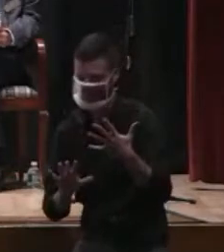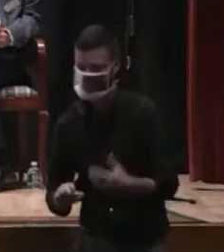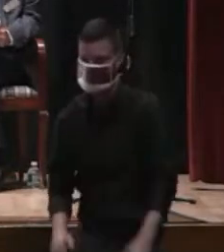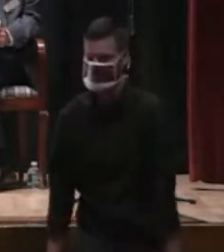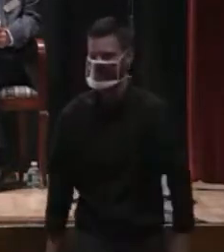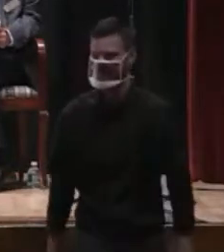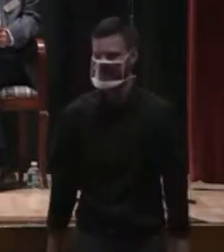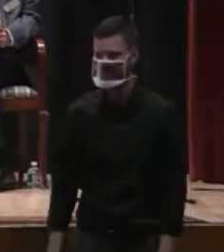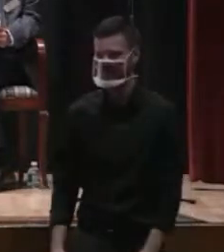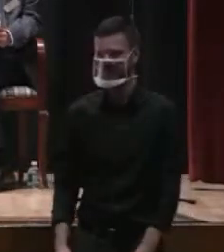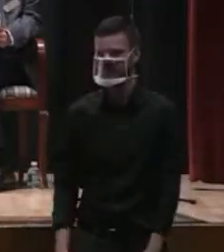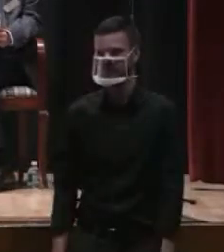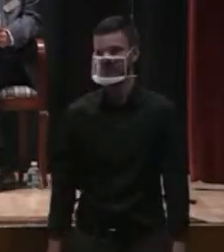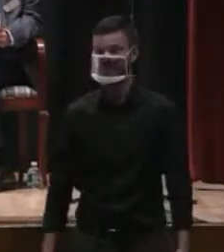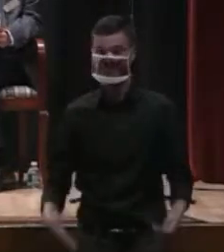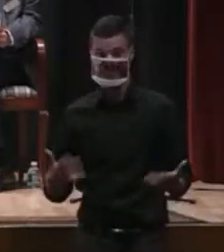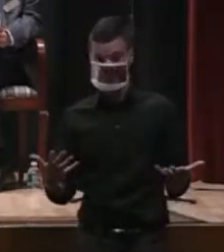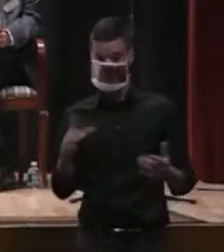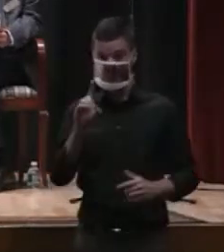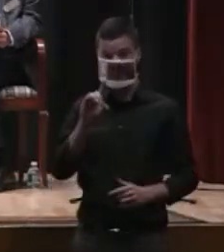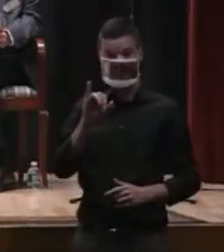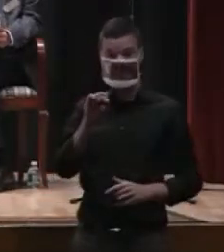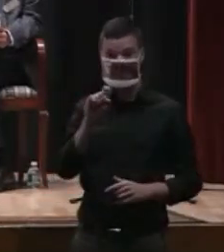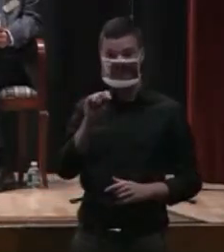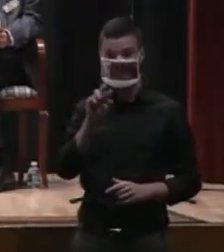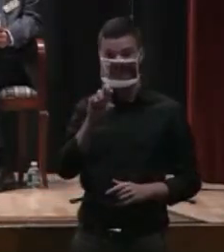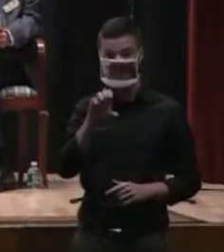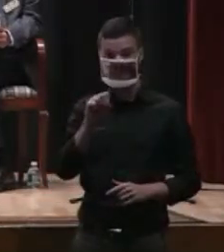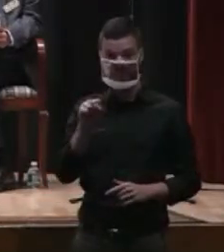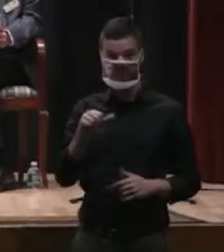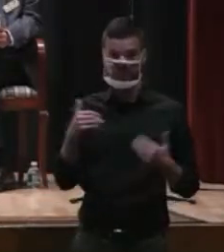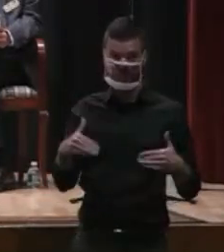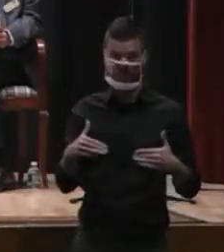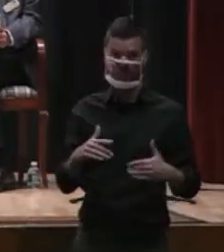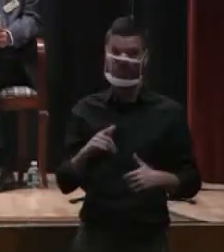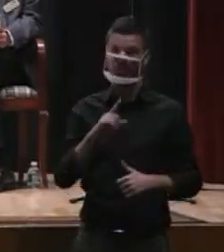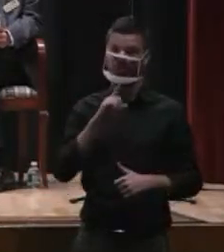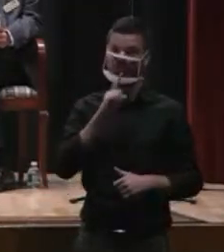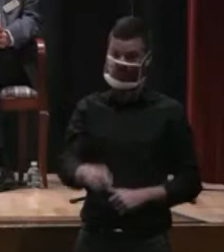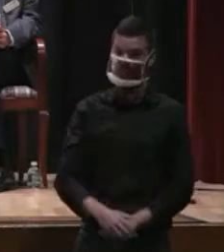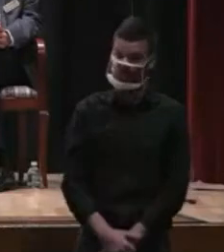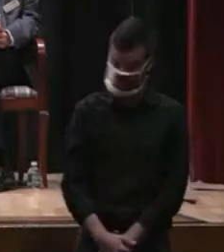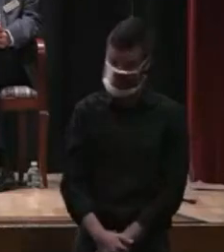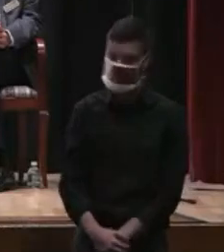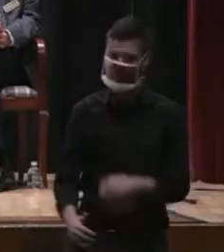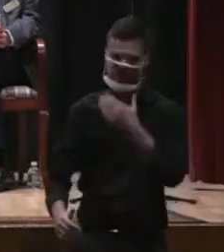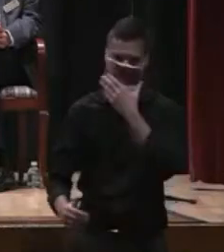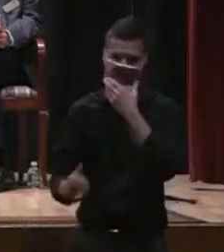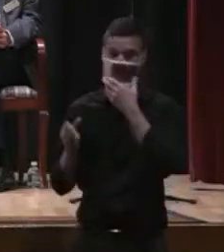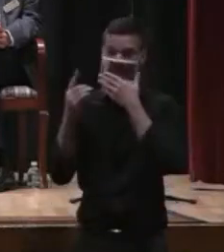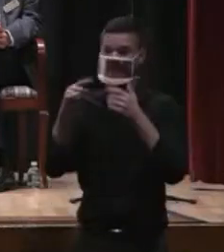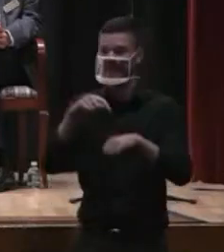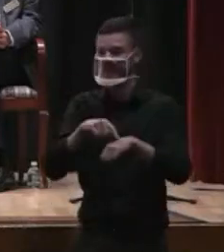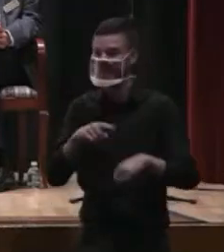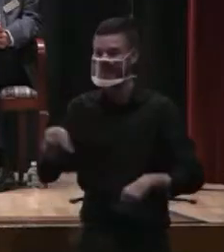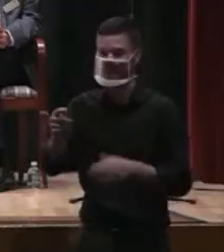In fact, the distress has been real. How many times did you fail a test, or came close